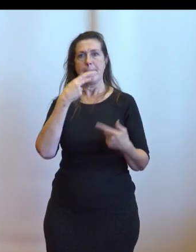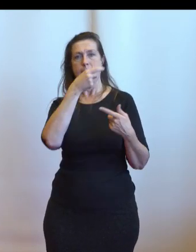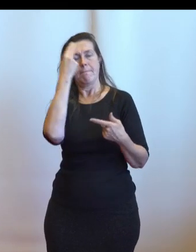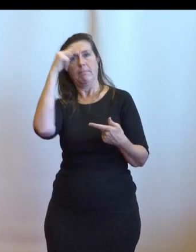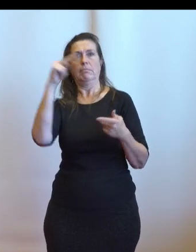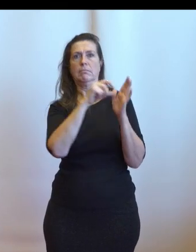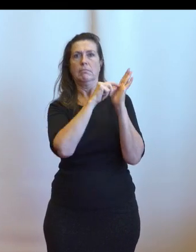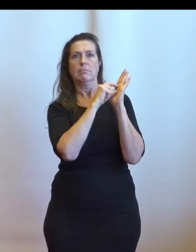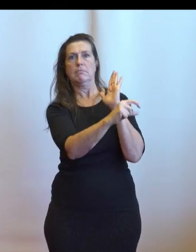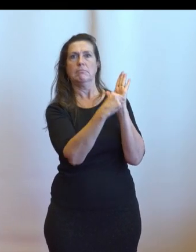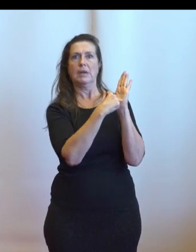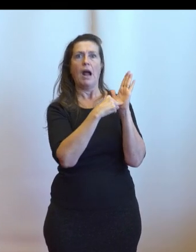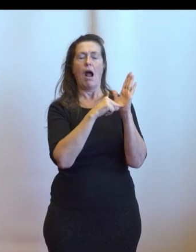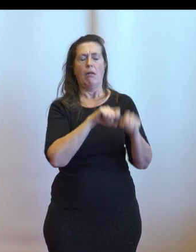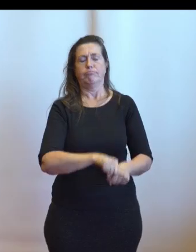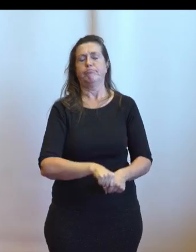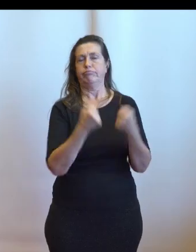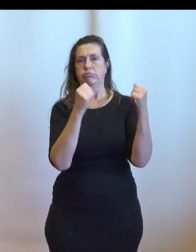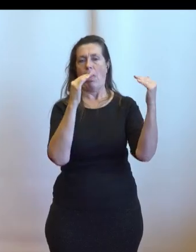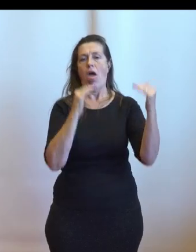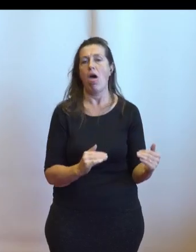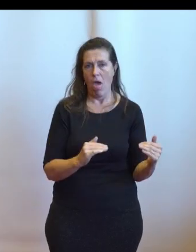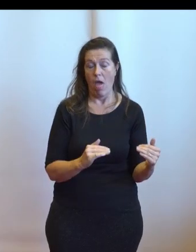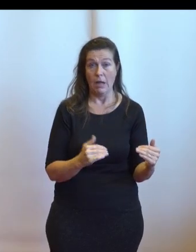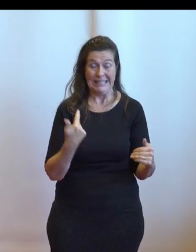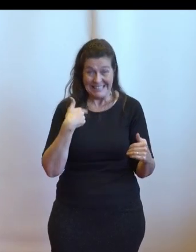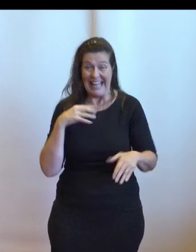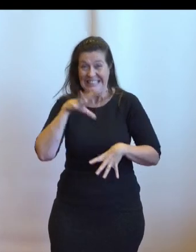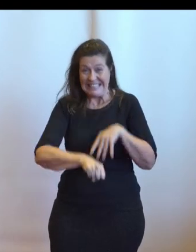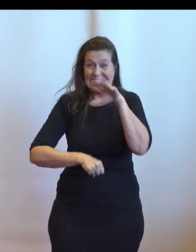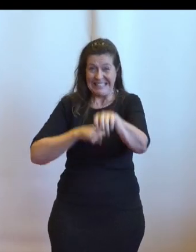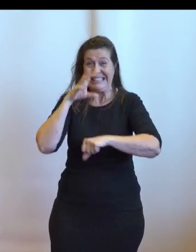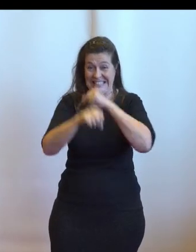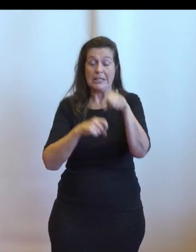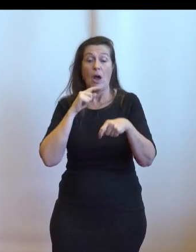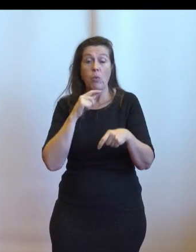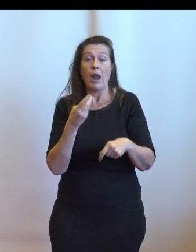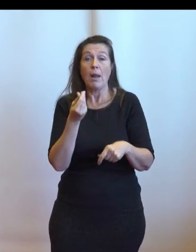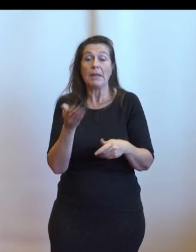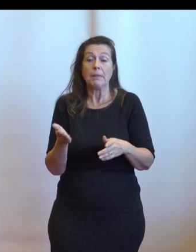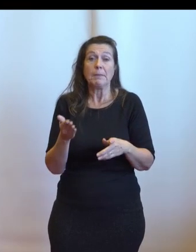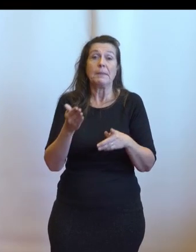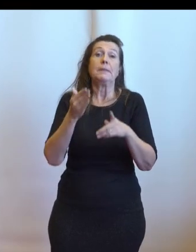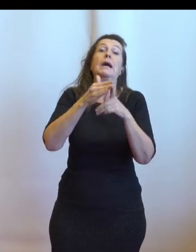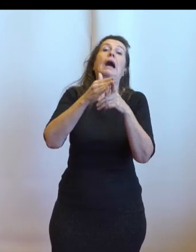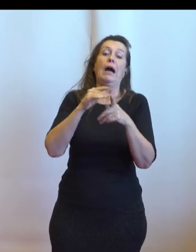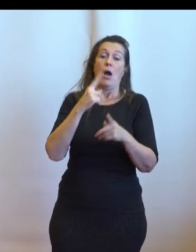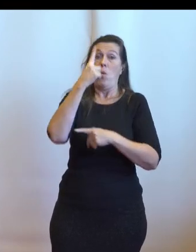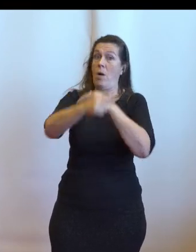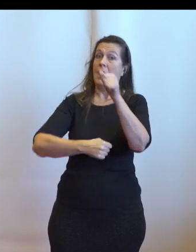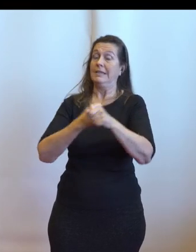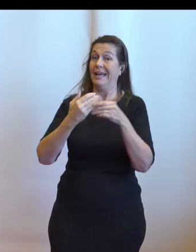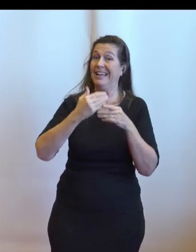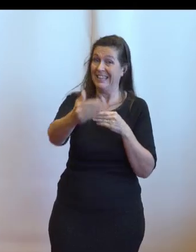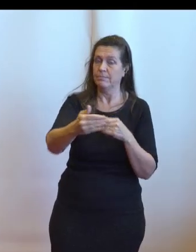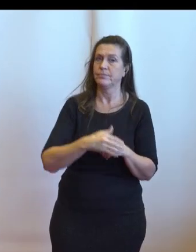us, we're still going to recover from that next year and into the end of next year. So yes, there's a commercial,